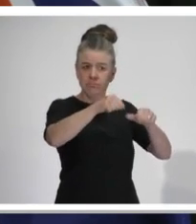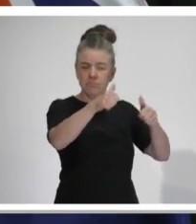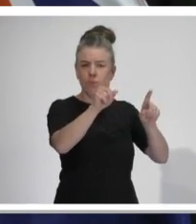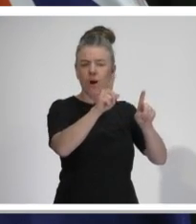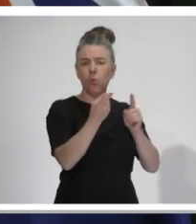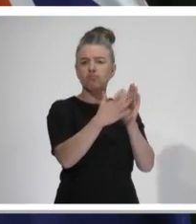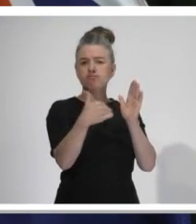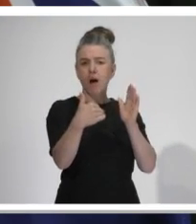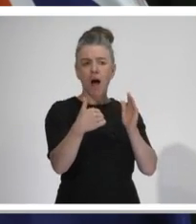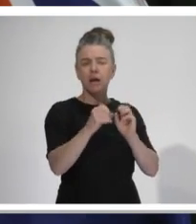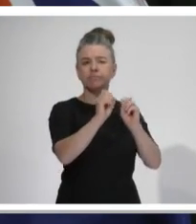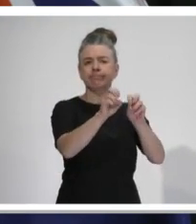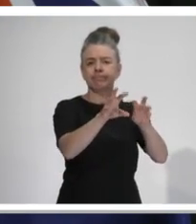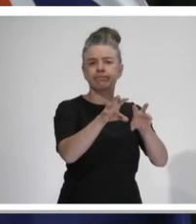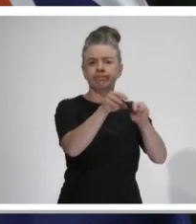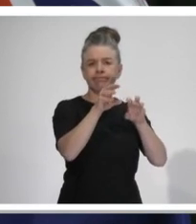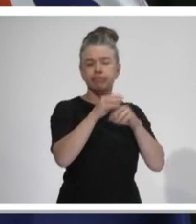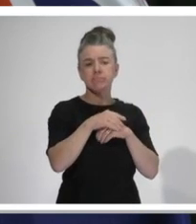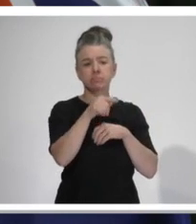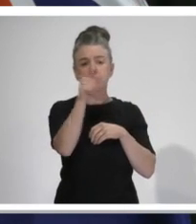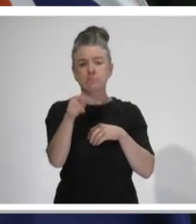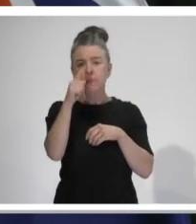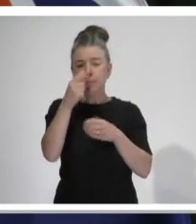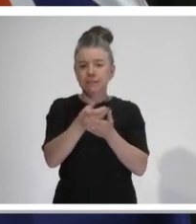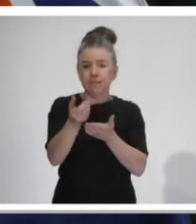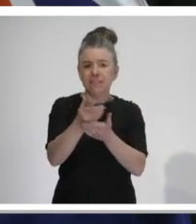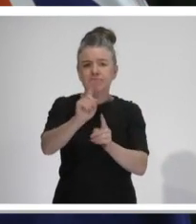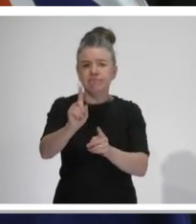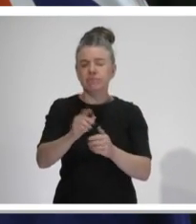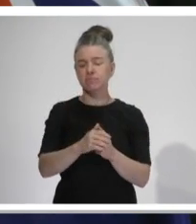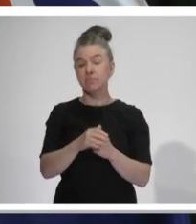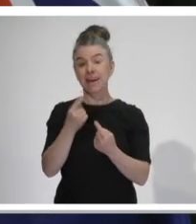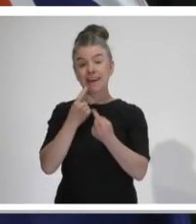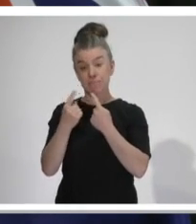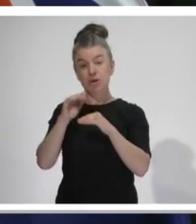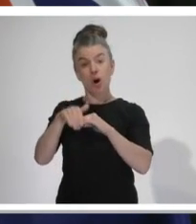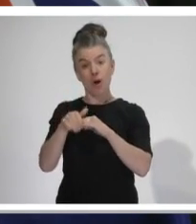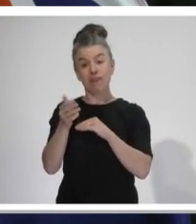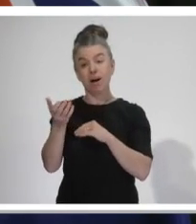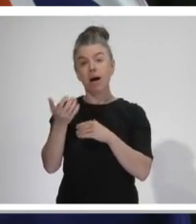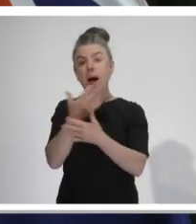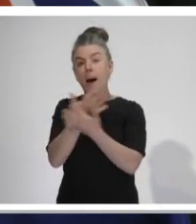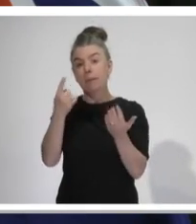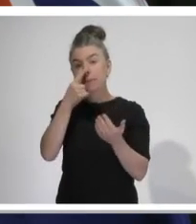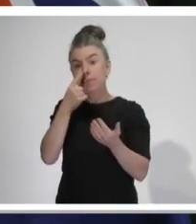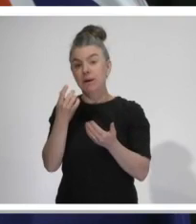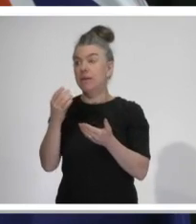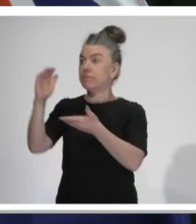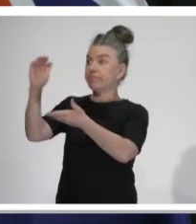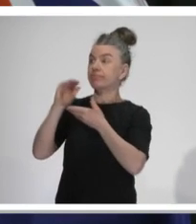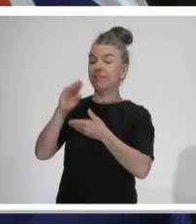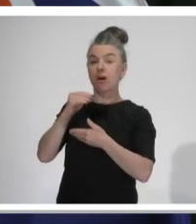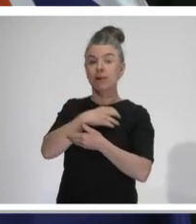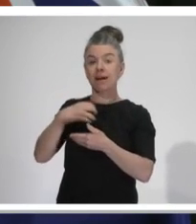movement, consumer spending and trade. The dashboard also contains information on the wage subsidy scheme and the MSD job